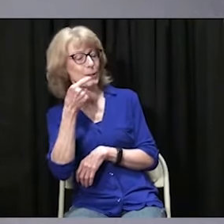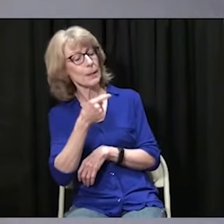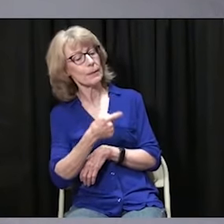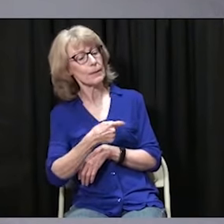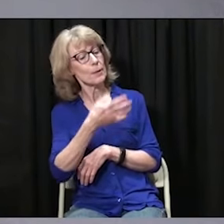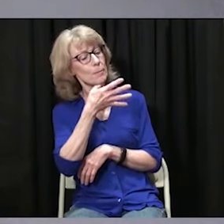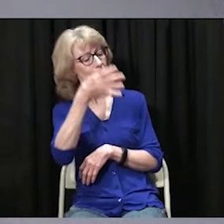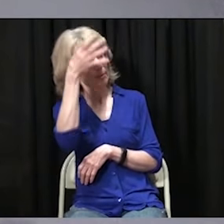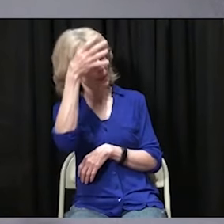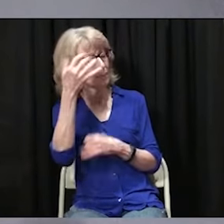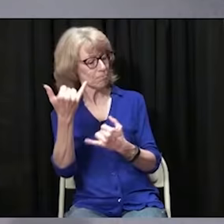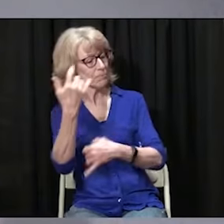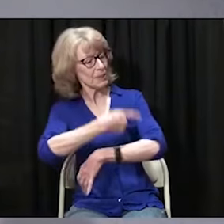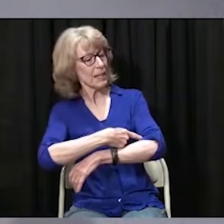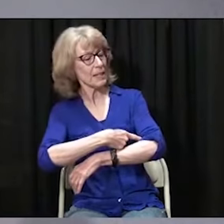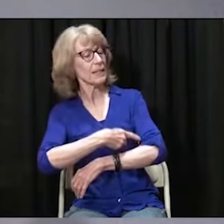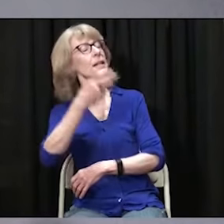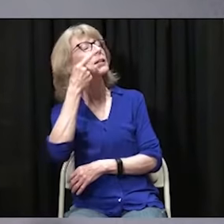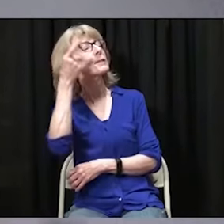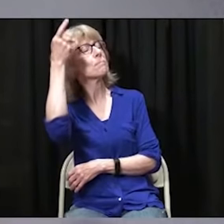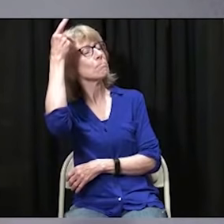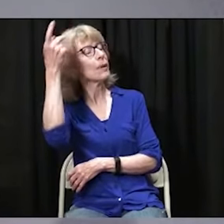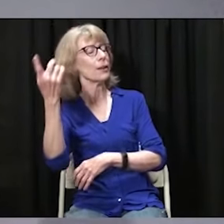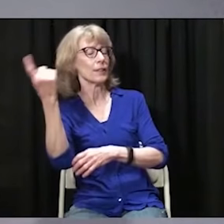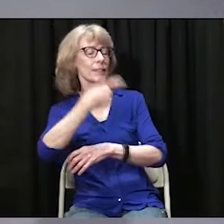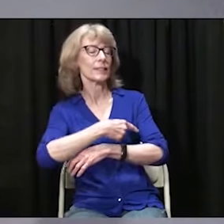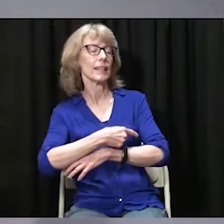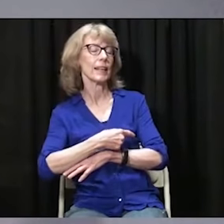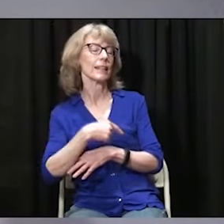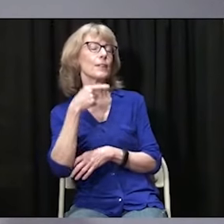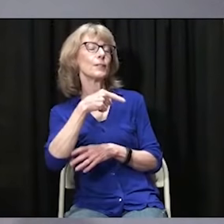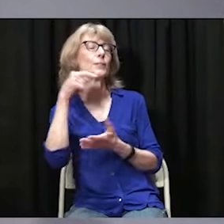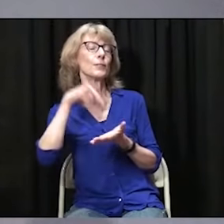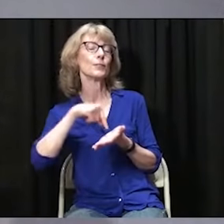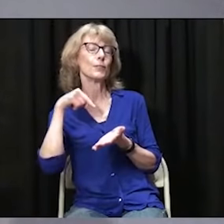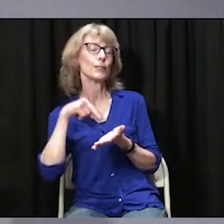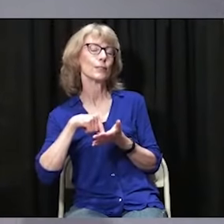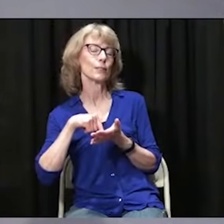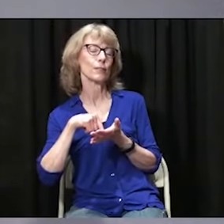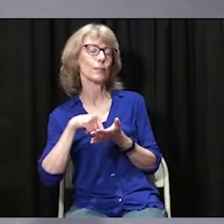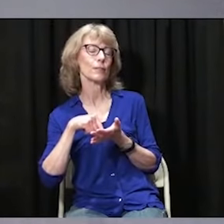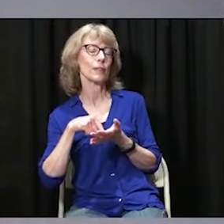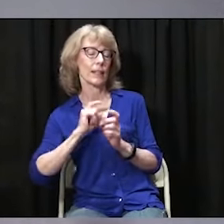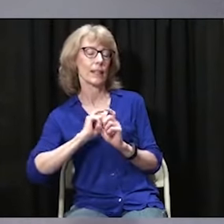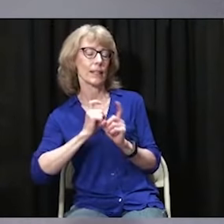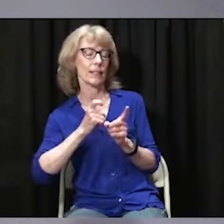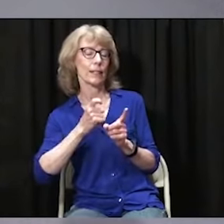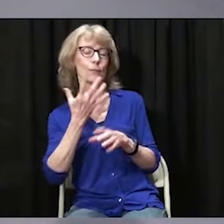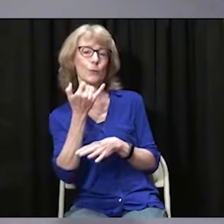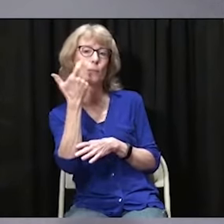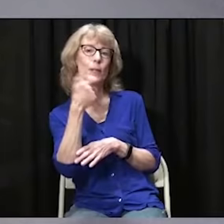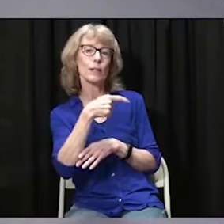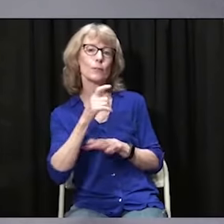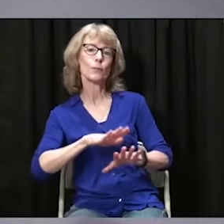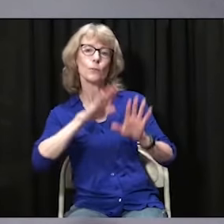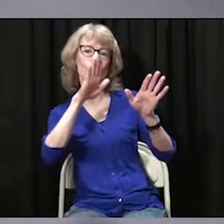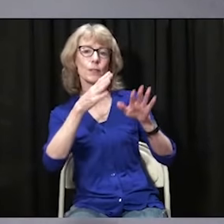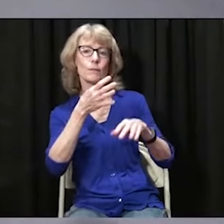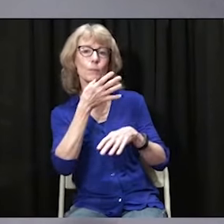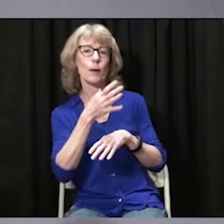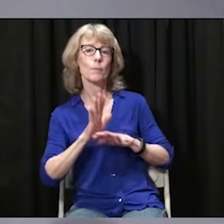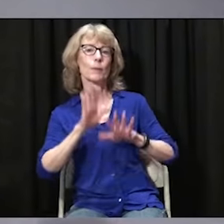Parents' Day. And you deserve these gifts because you're an awesome mom, and you're an awesome dad, and so we need to